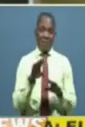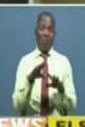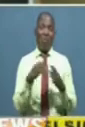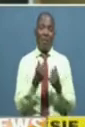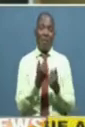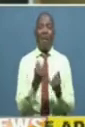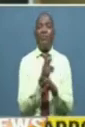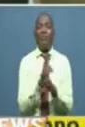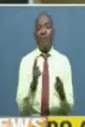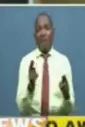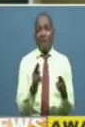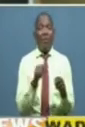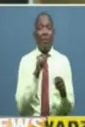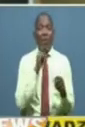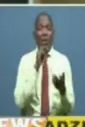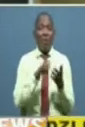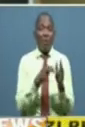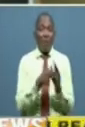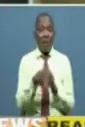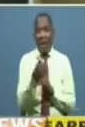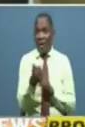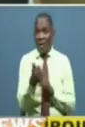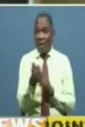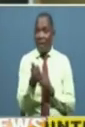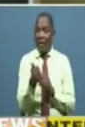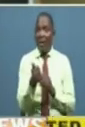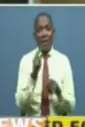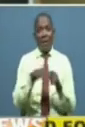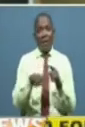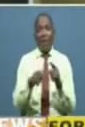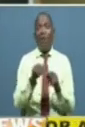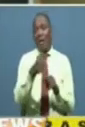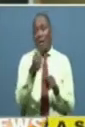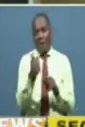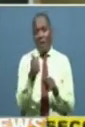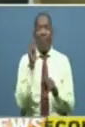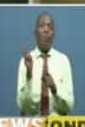but it doesn't mean that the rest cannot come. Those